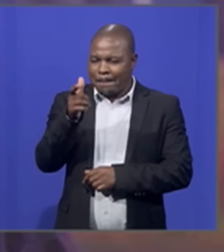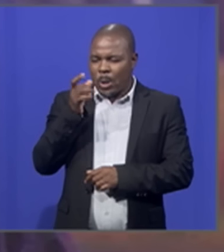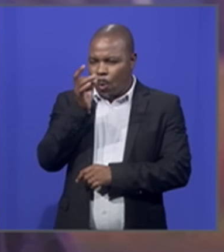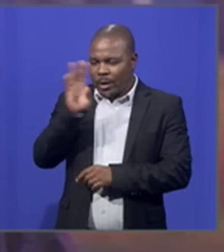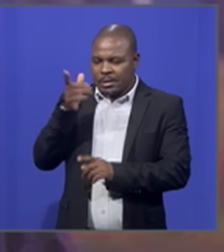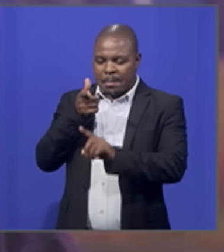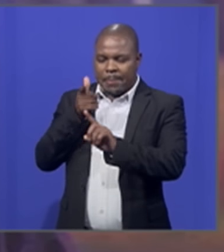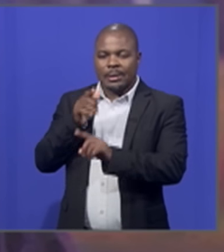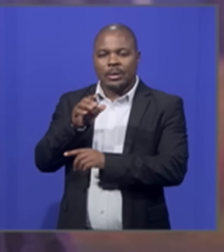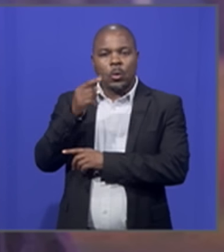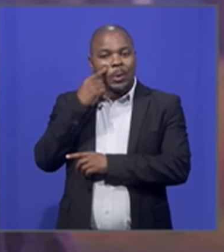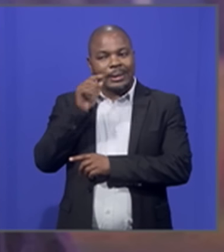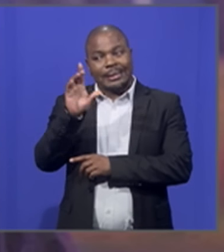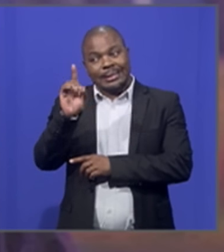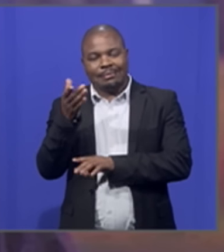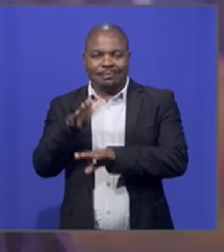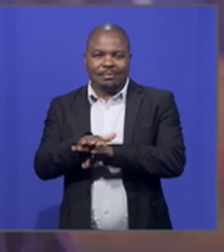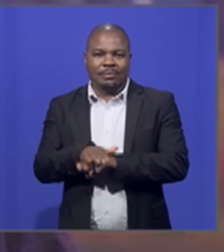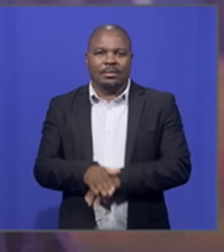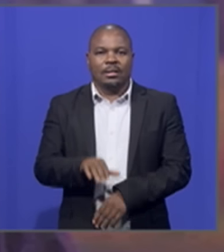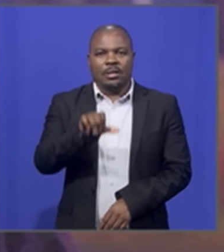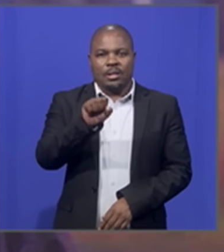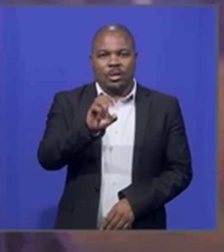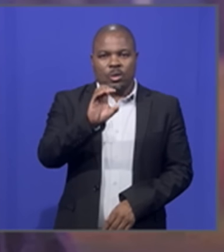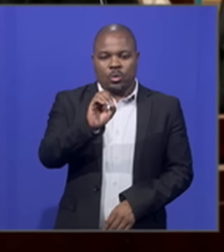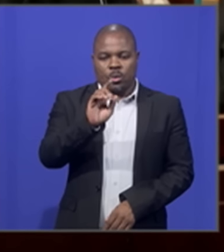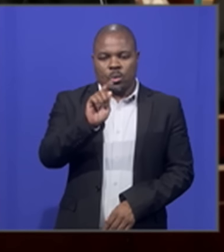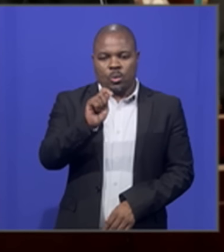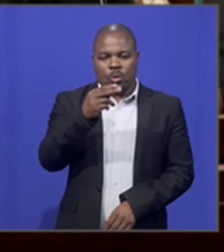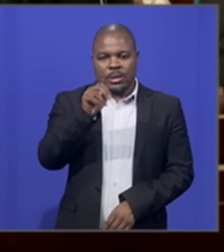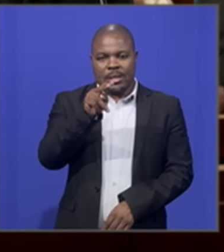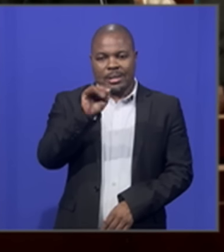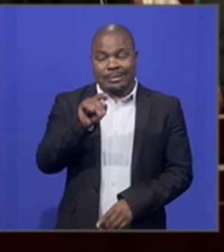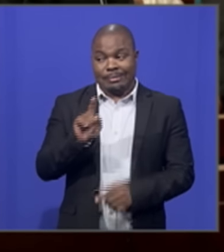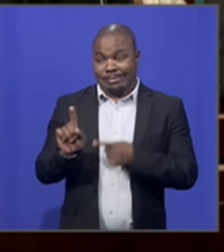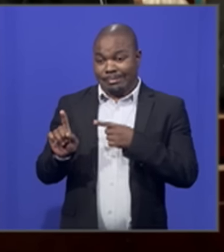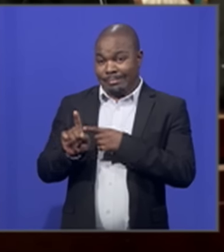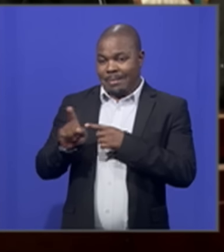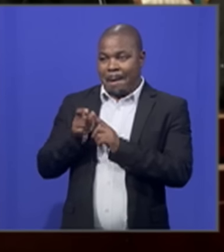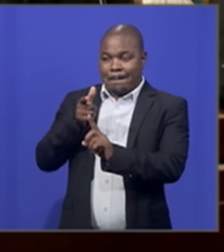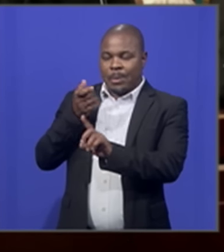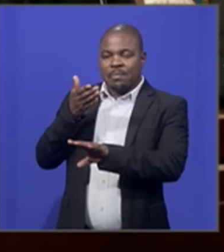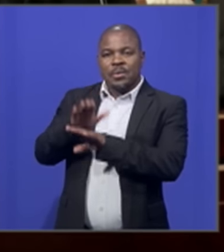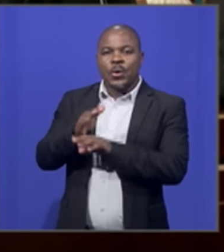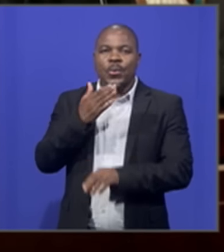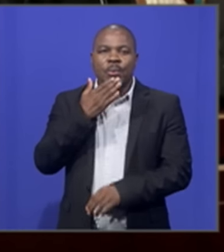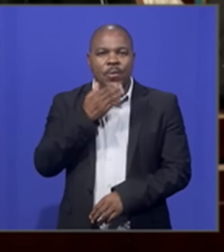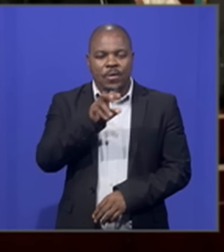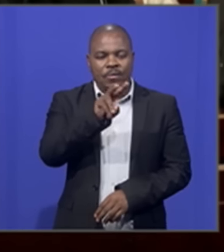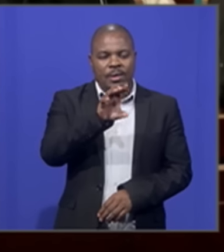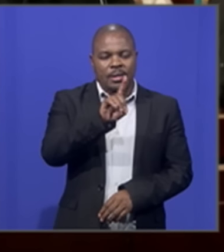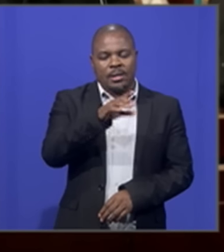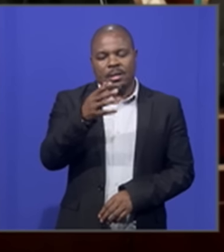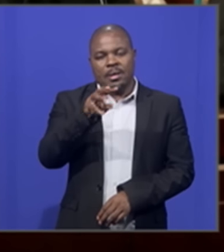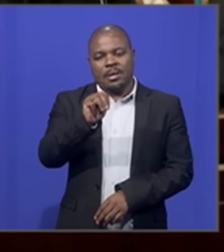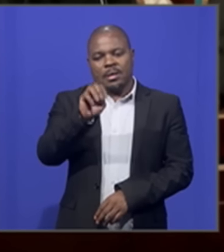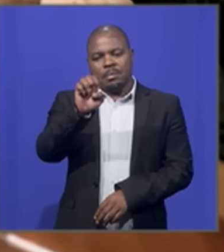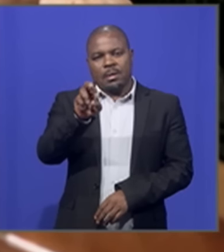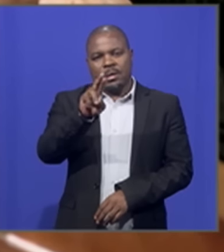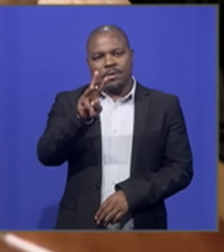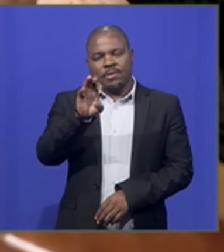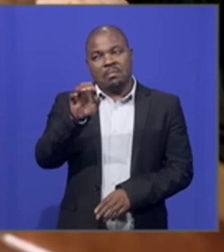D. Madipandi Lesoteni, yo dumela wa thuntshitse le go bolaya Marius van der Merwe. Yo a tsebja go kala hlatsedi o